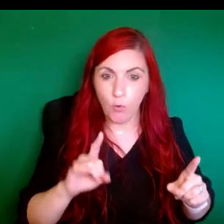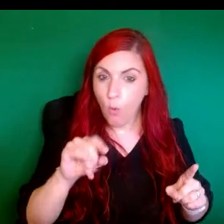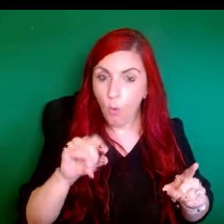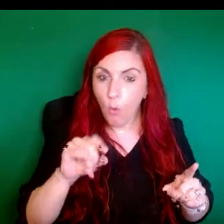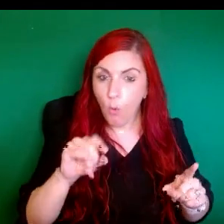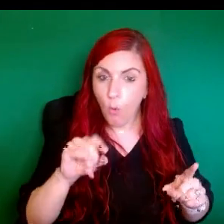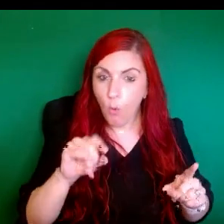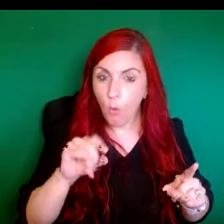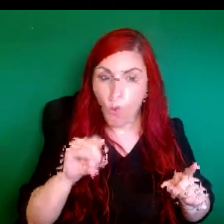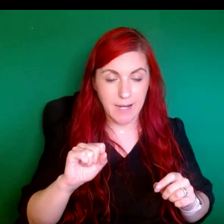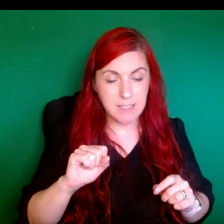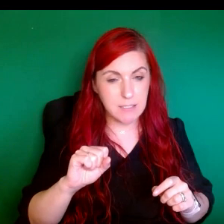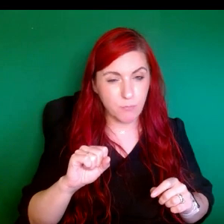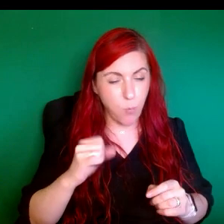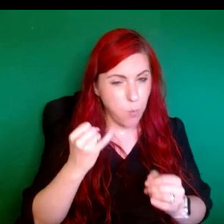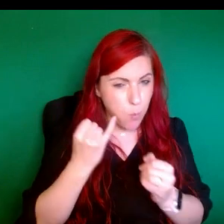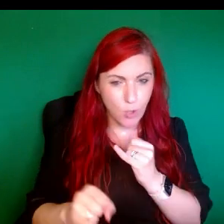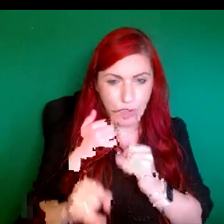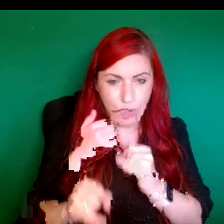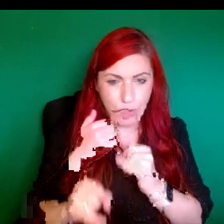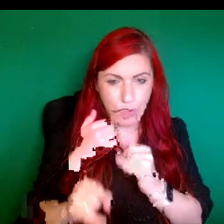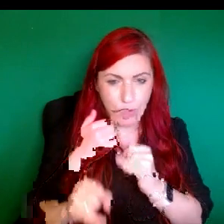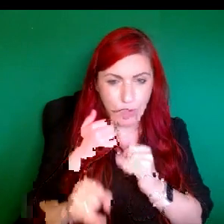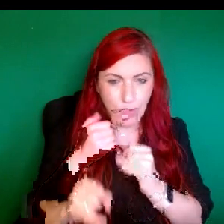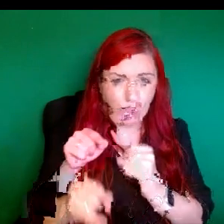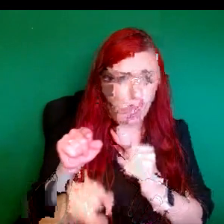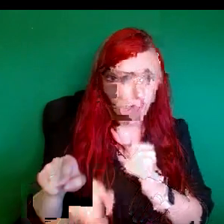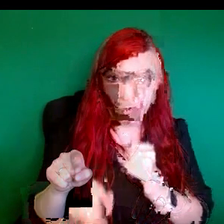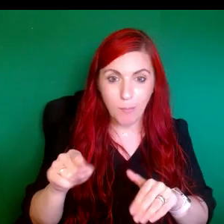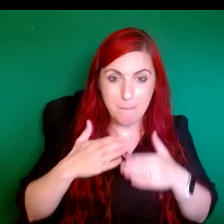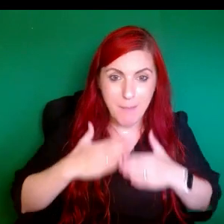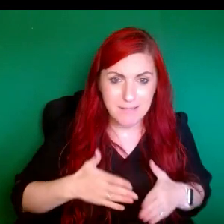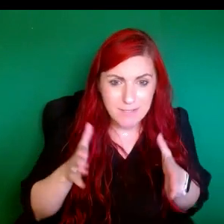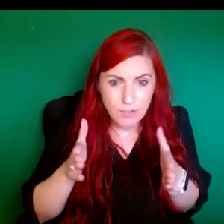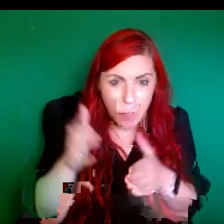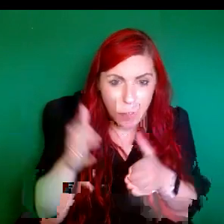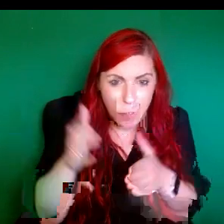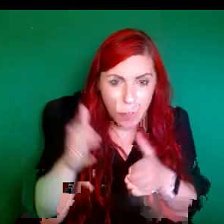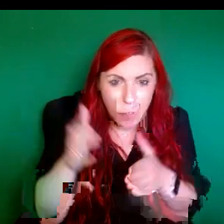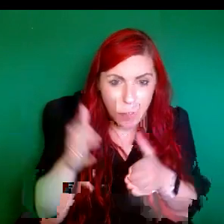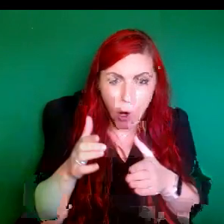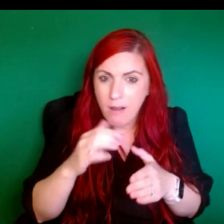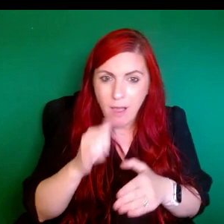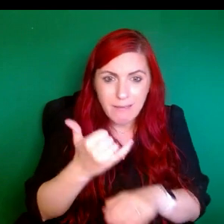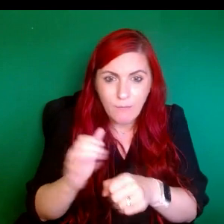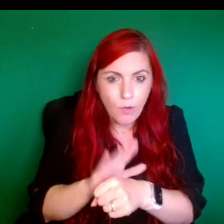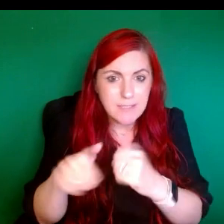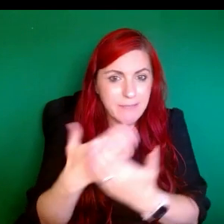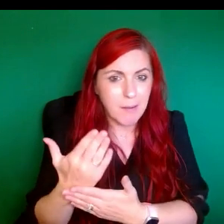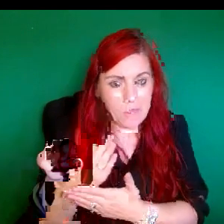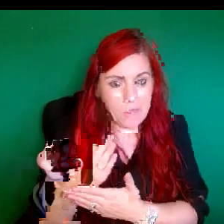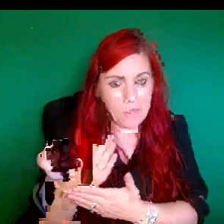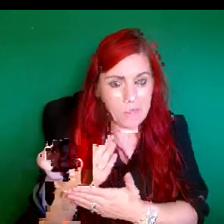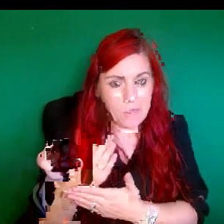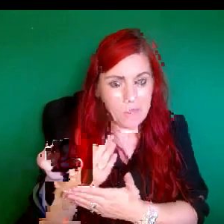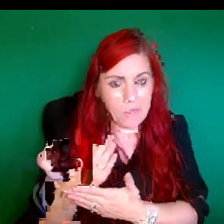load of hormones, really bad for children because their little bodies are being